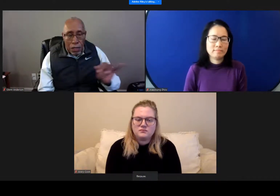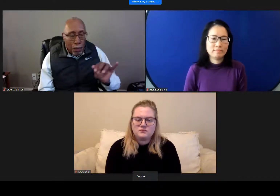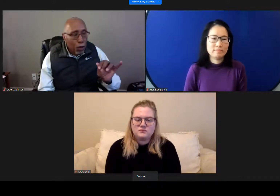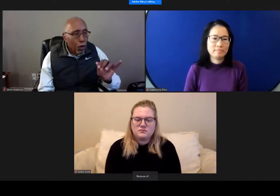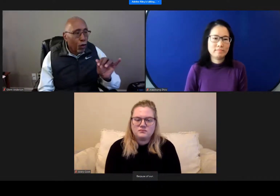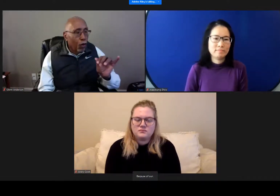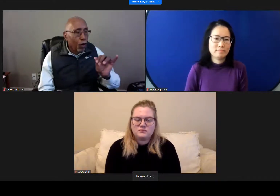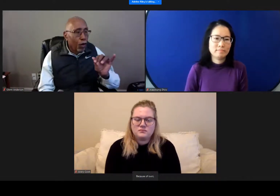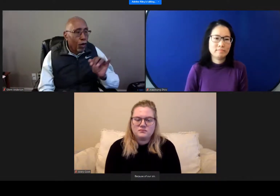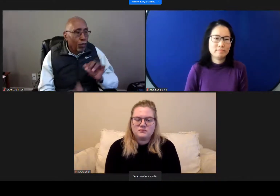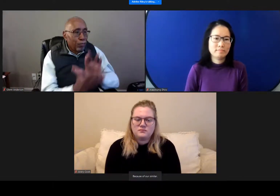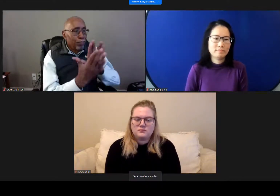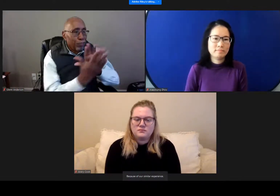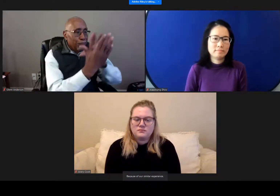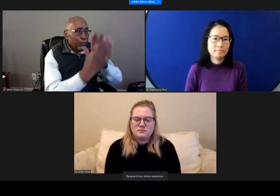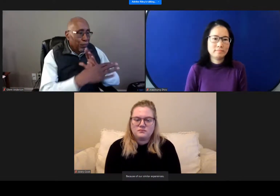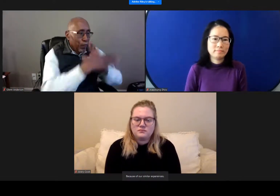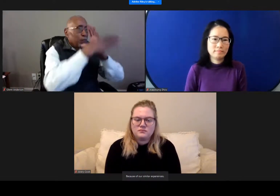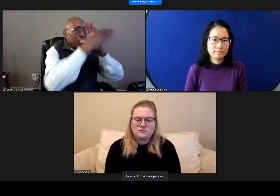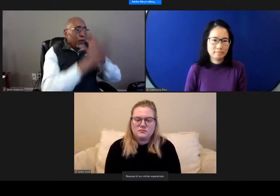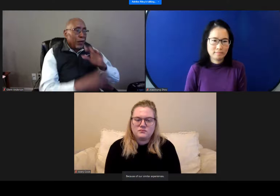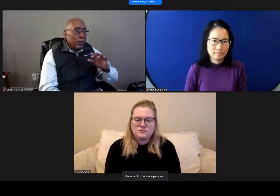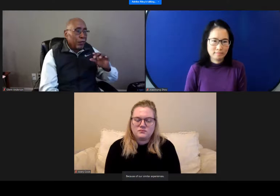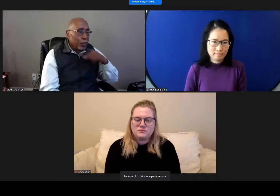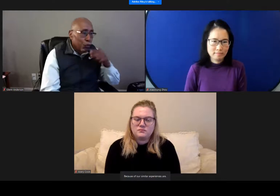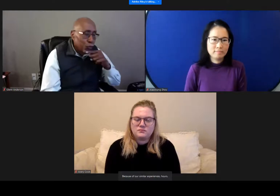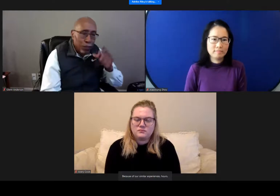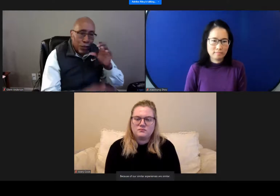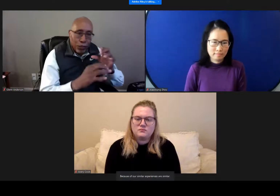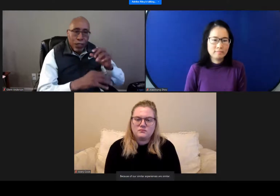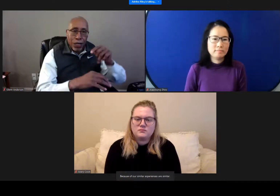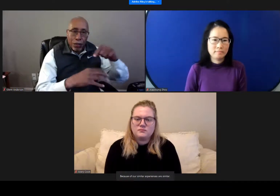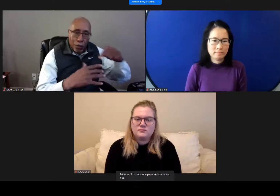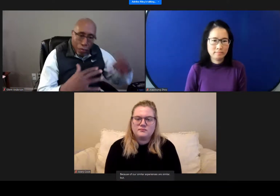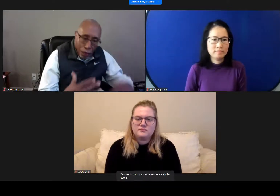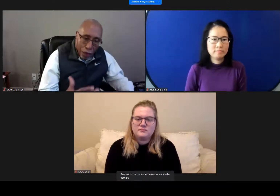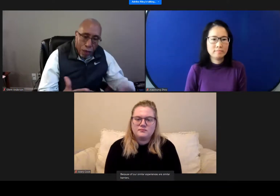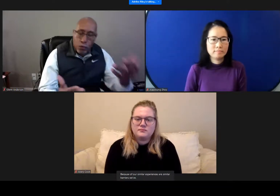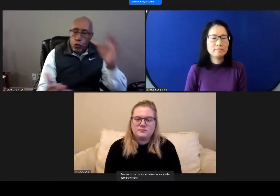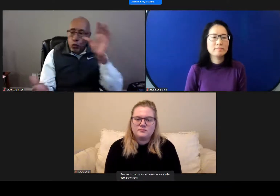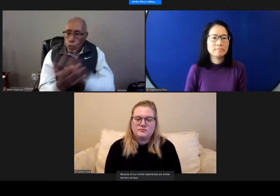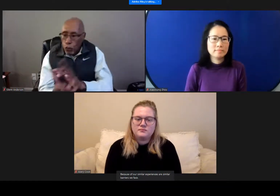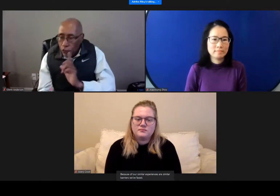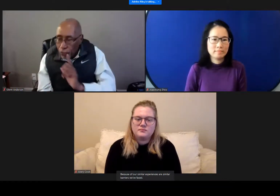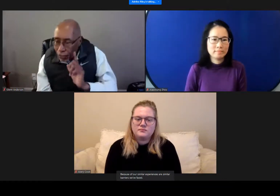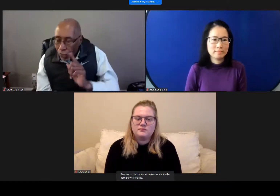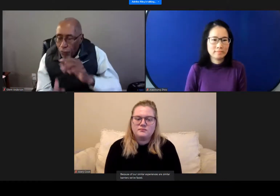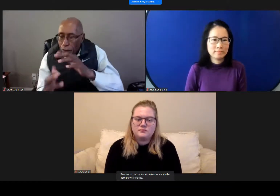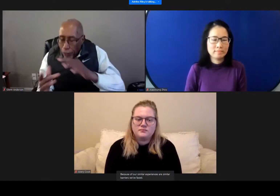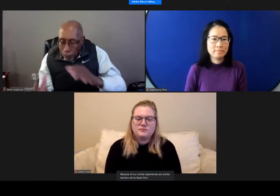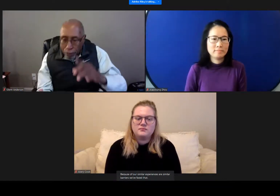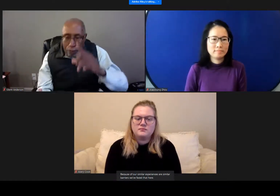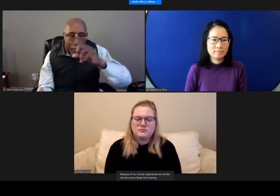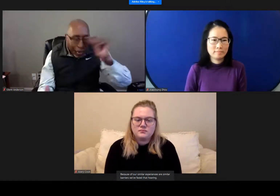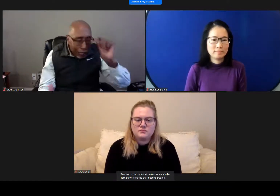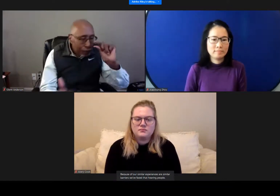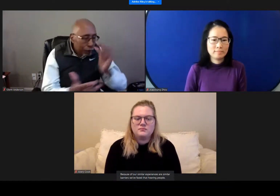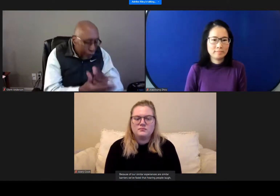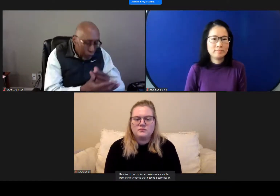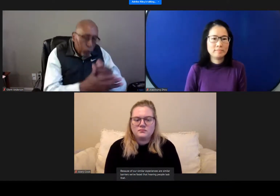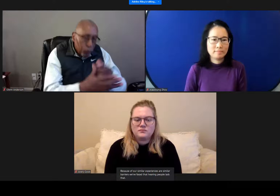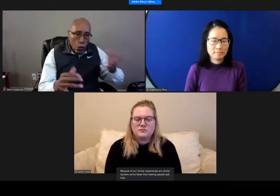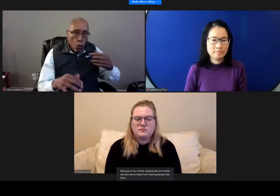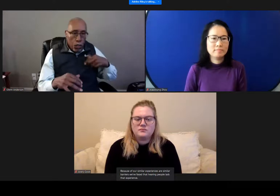Because of our similar experiences, our similar barriers we've faced, that hearing people lack